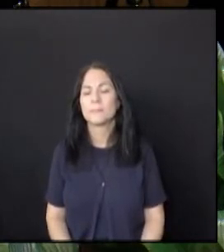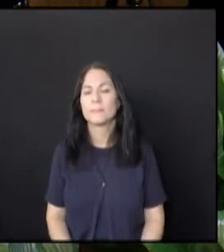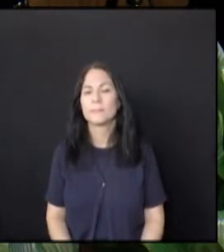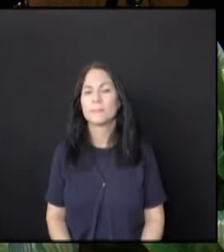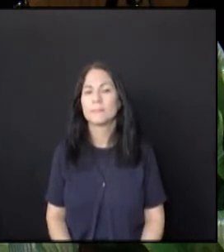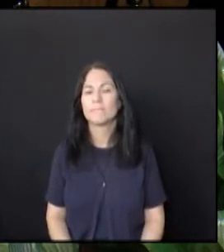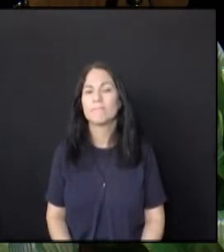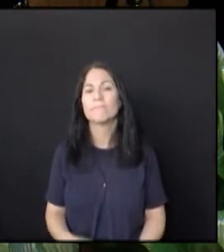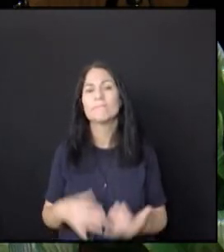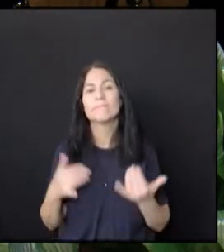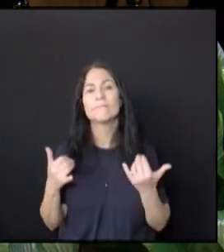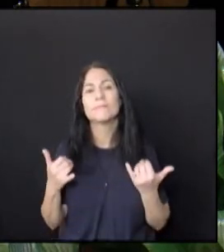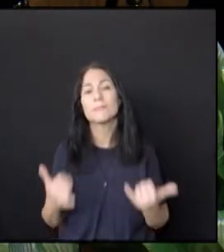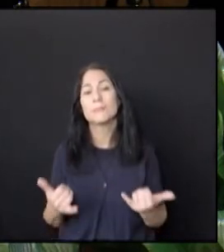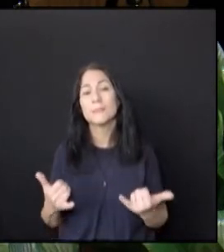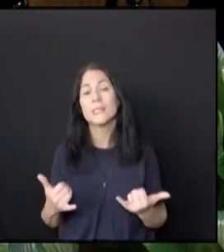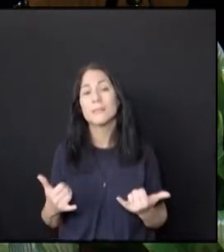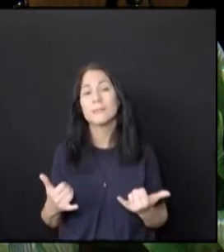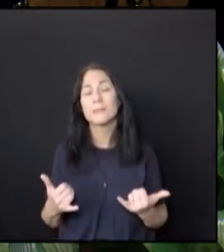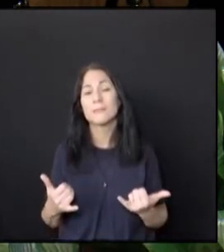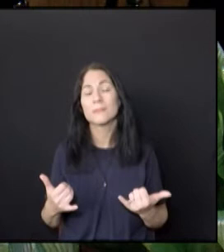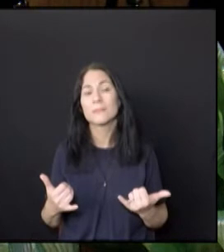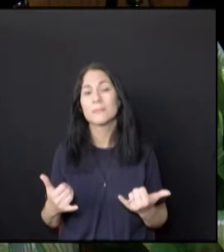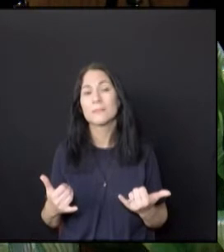So right now where you are,